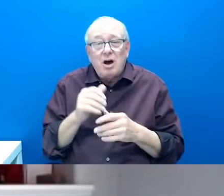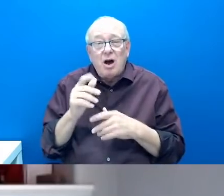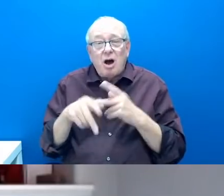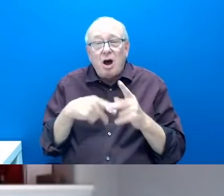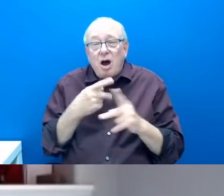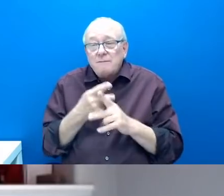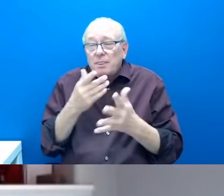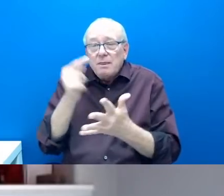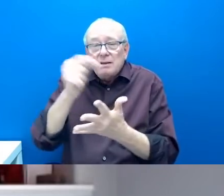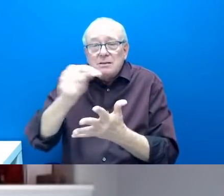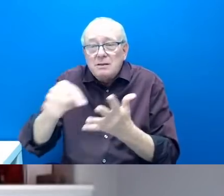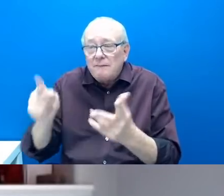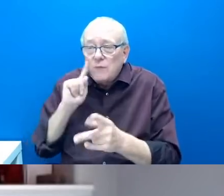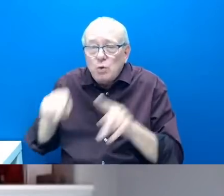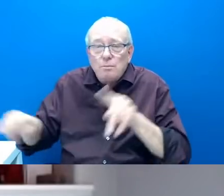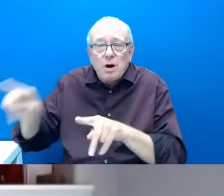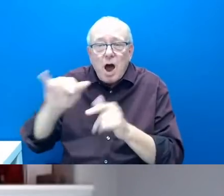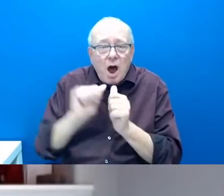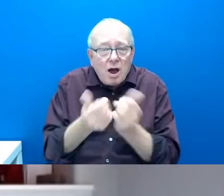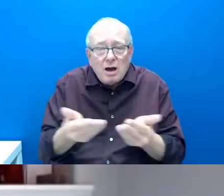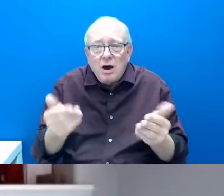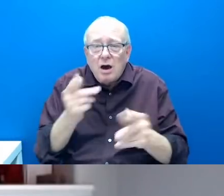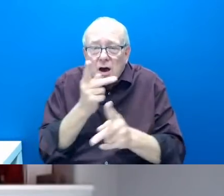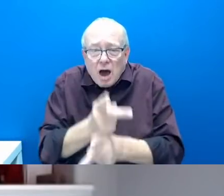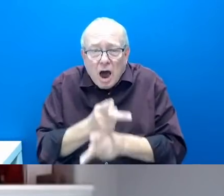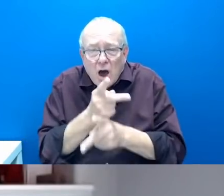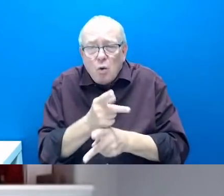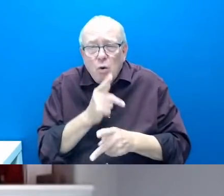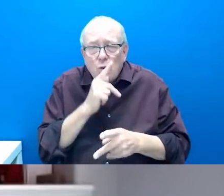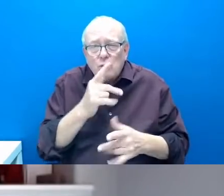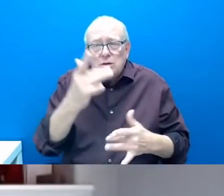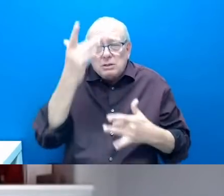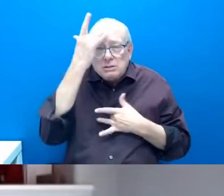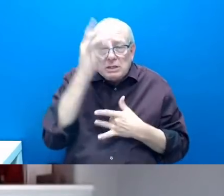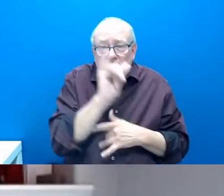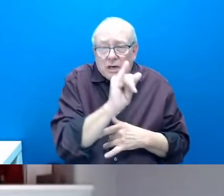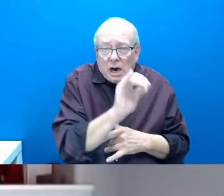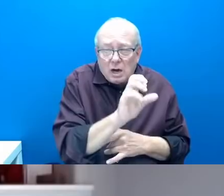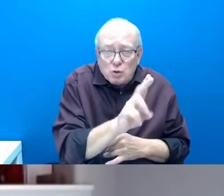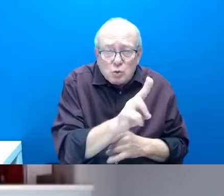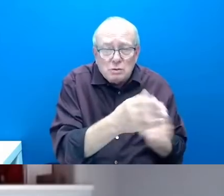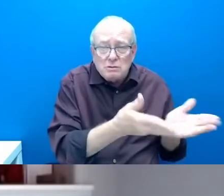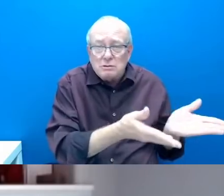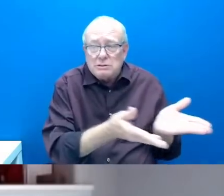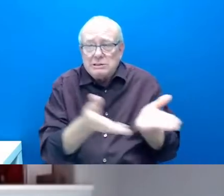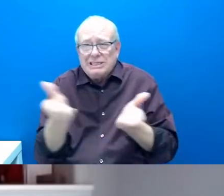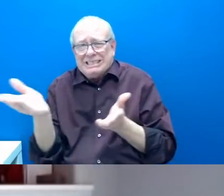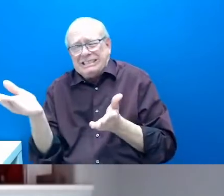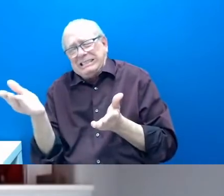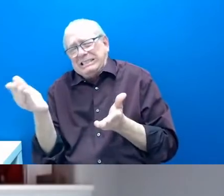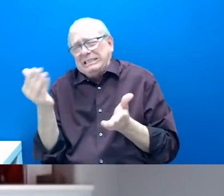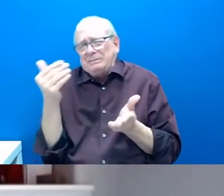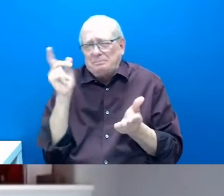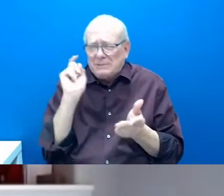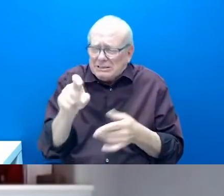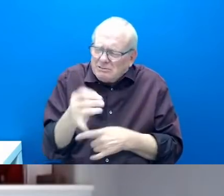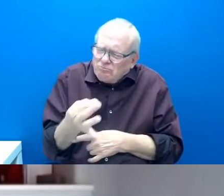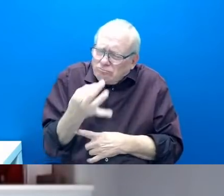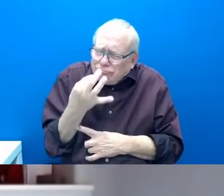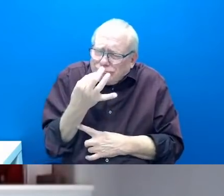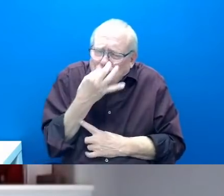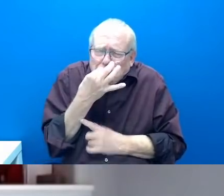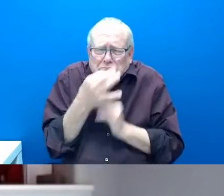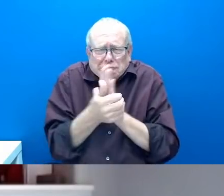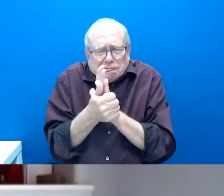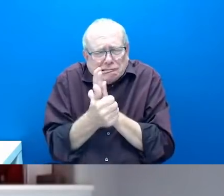for critically ill and transporting them are certainly highly specialized in a pretty highly